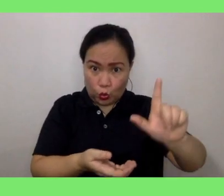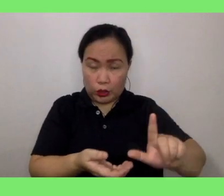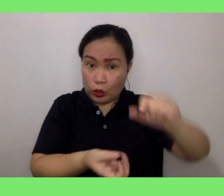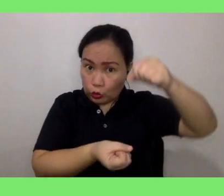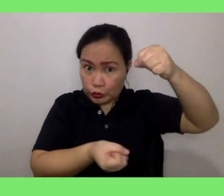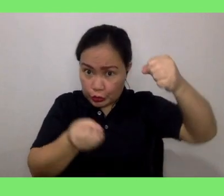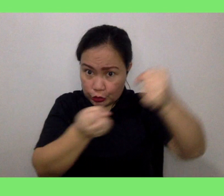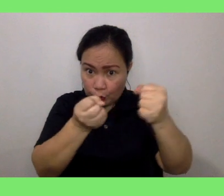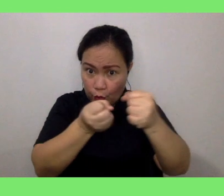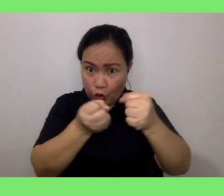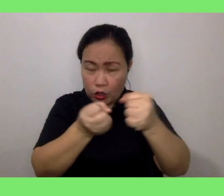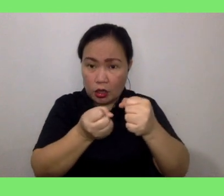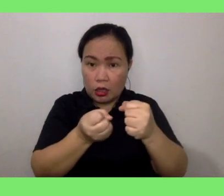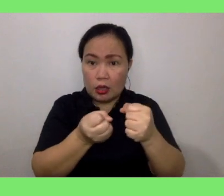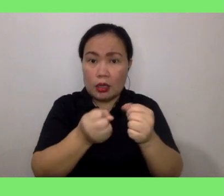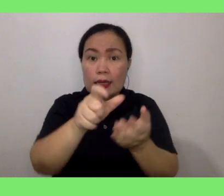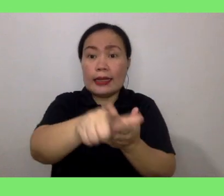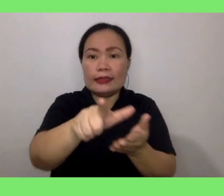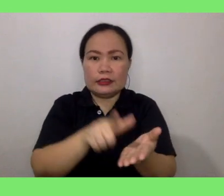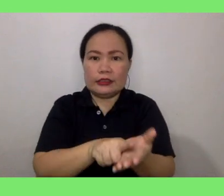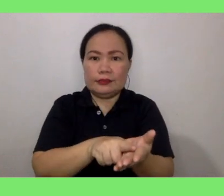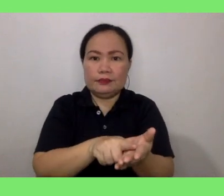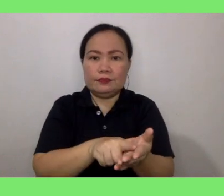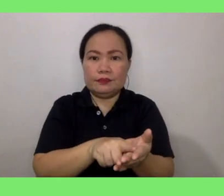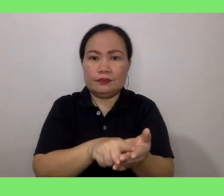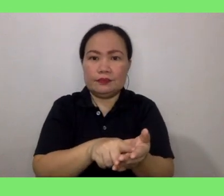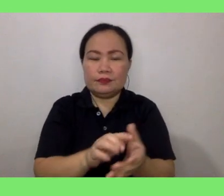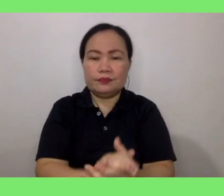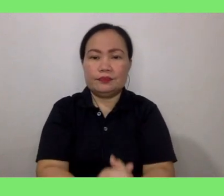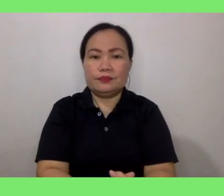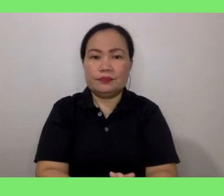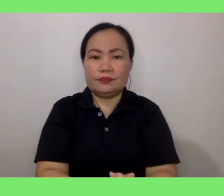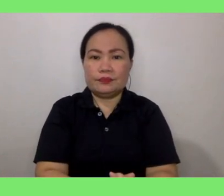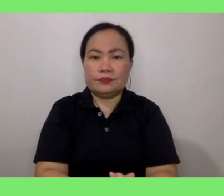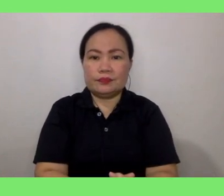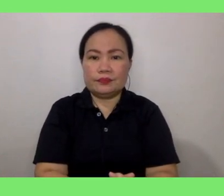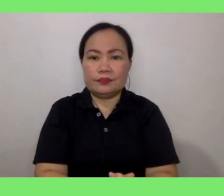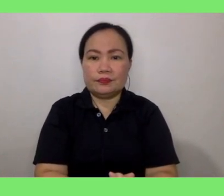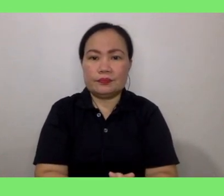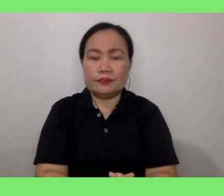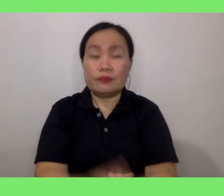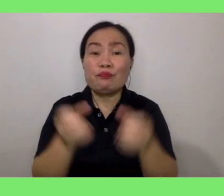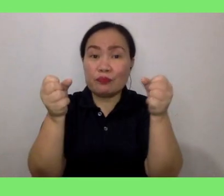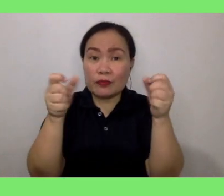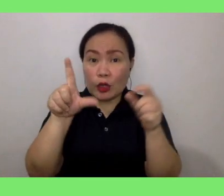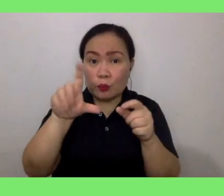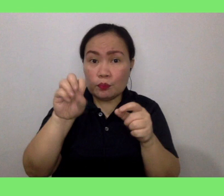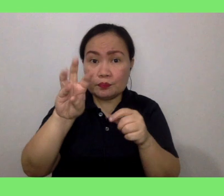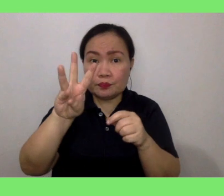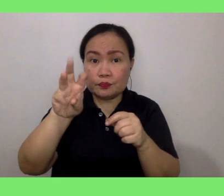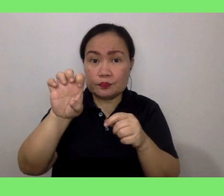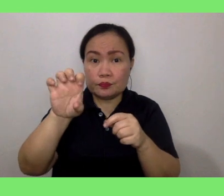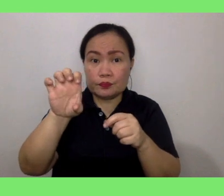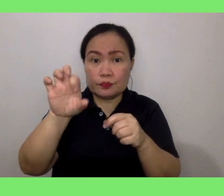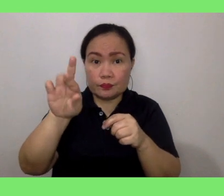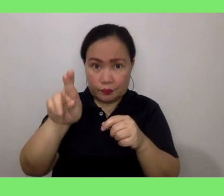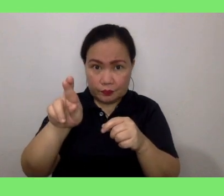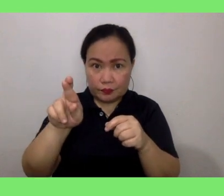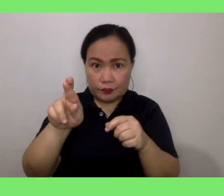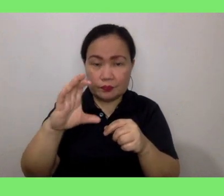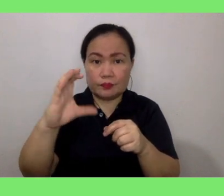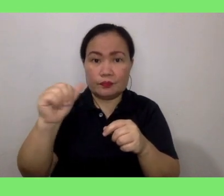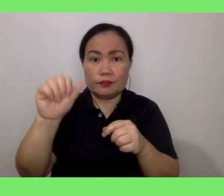konti. Now, so it is named by a single lowercase. When we say lowercase, small letter. Okay,